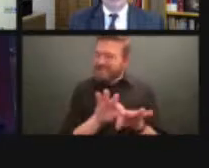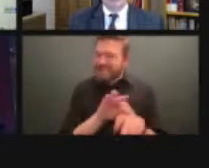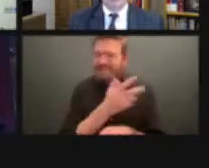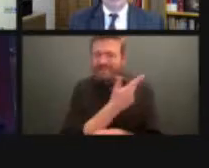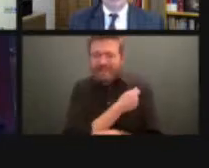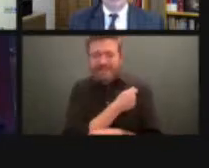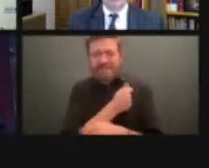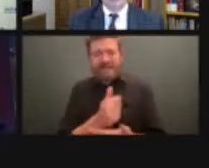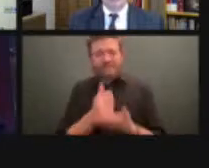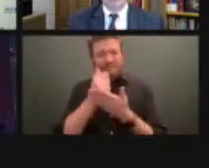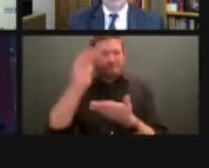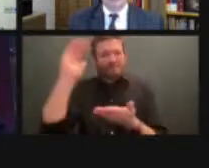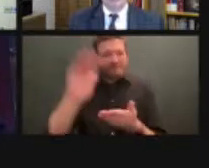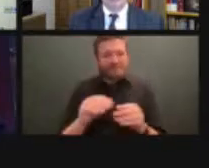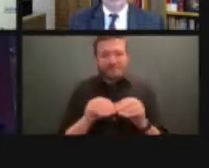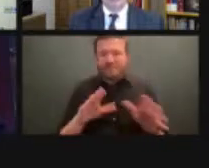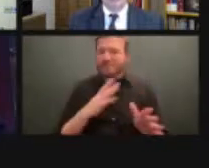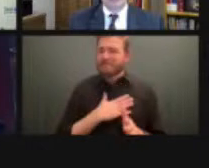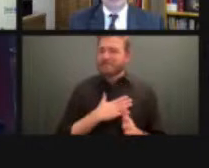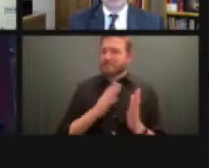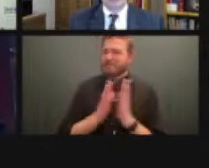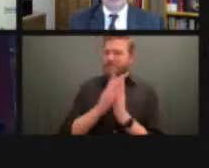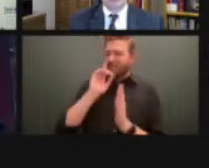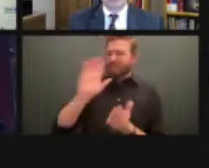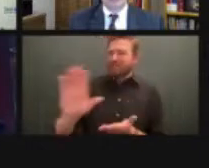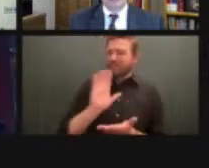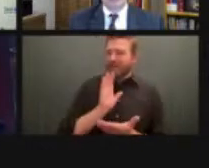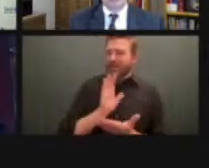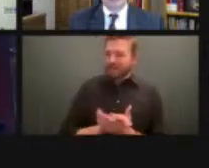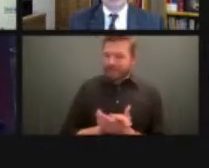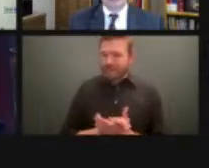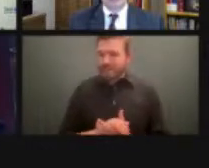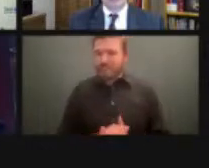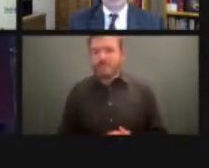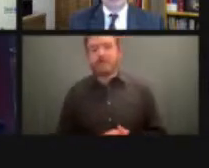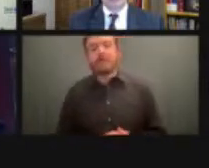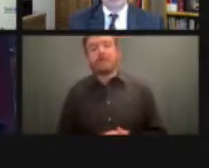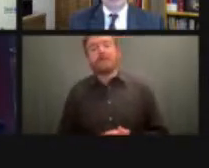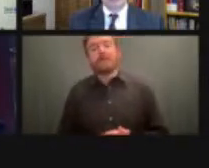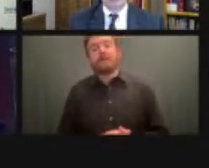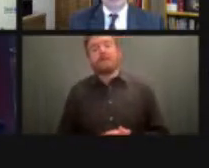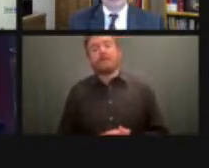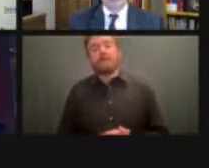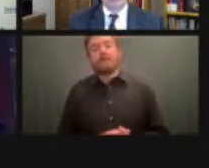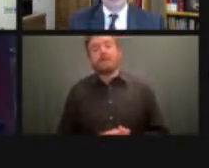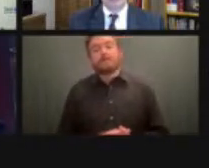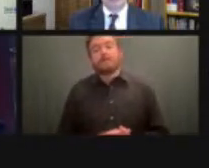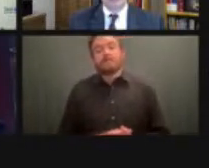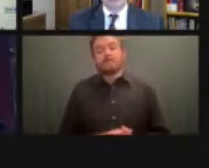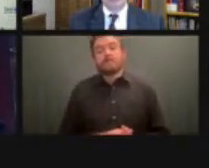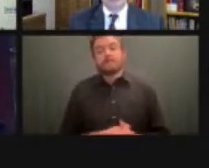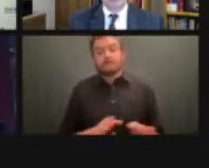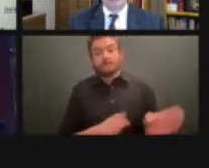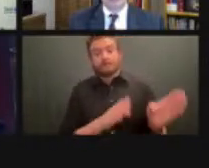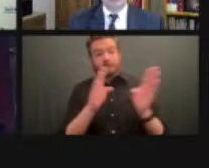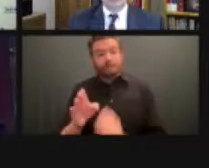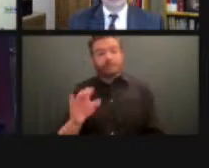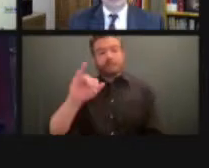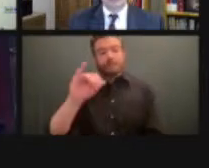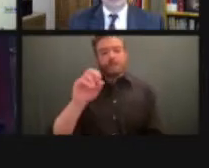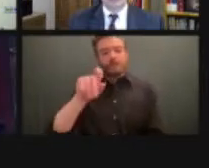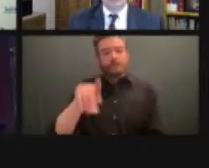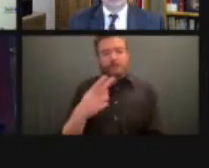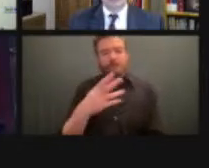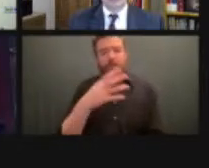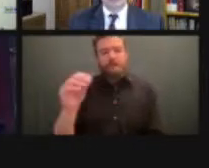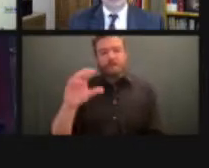prayers. And today we also remember Joseph and Charles Schuller of Hasbrook Heights. We lost them both